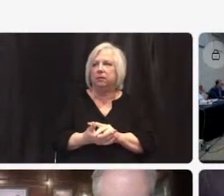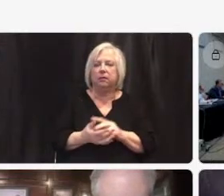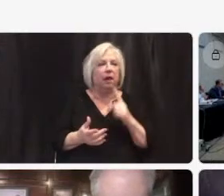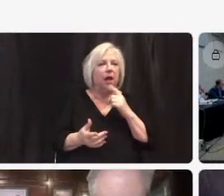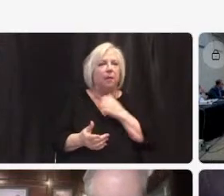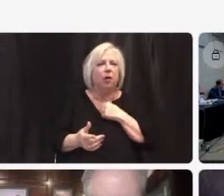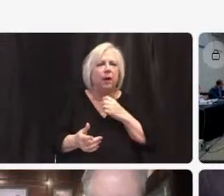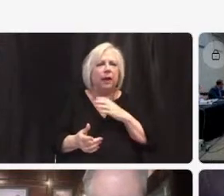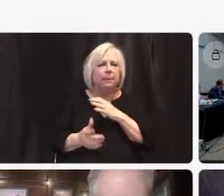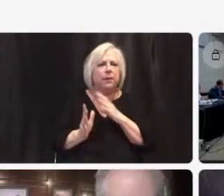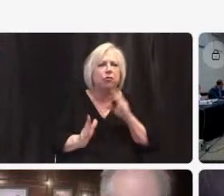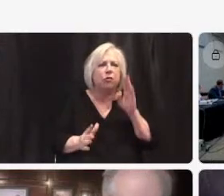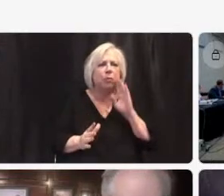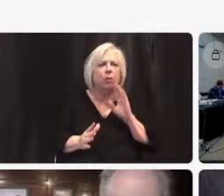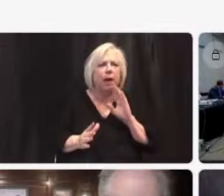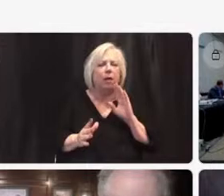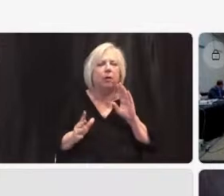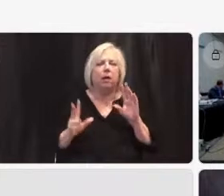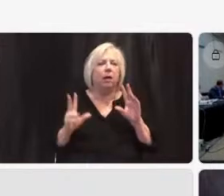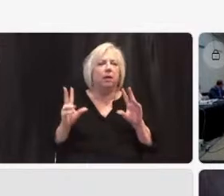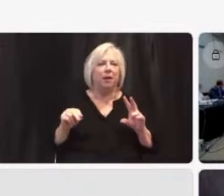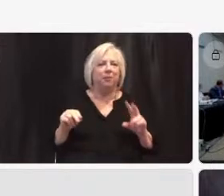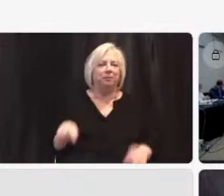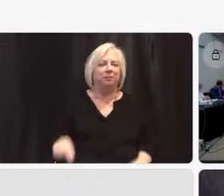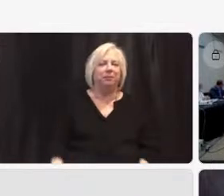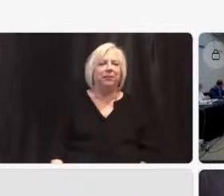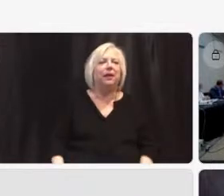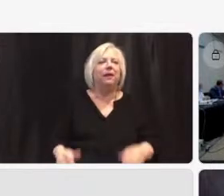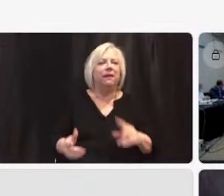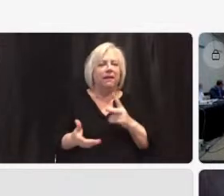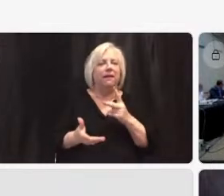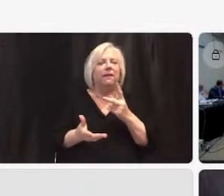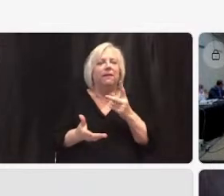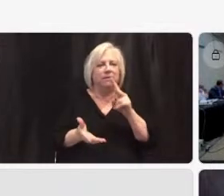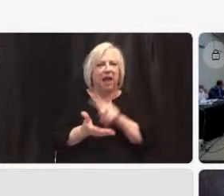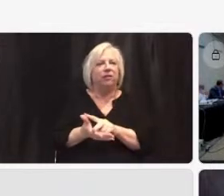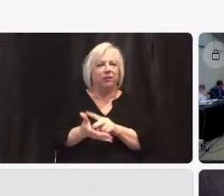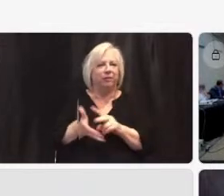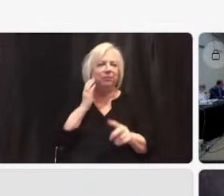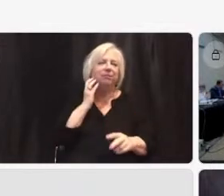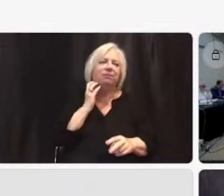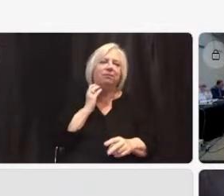Brown? No. Motion fails.